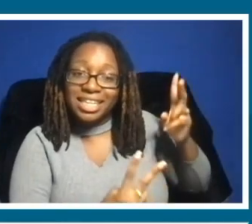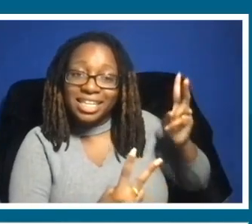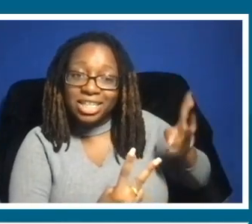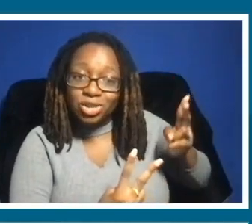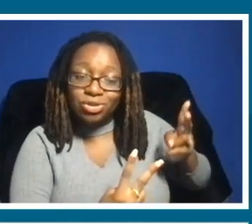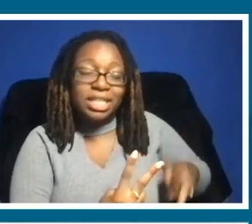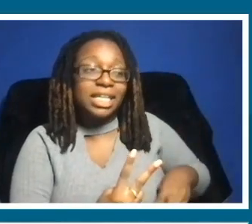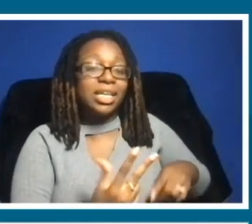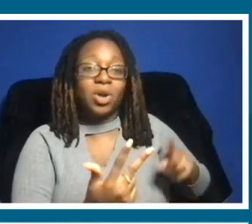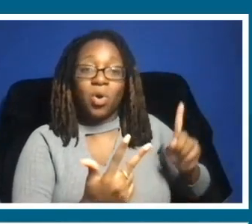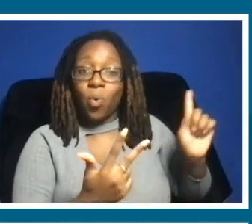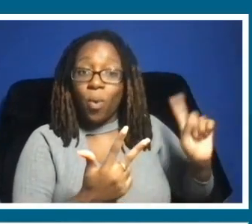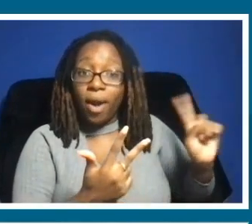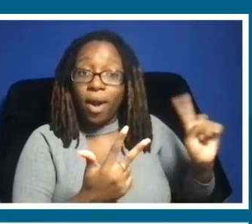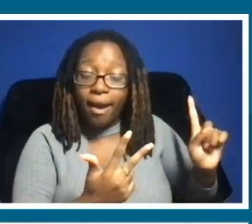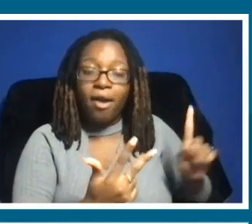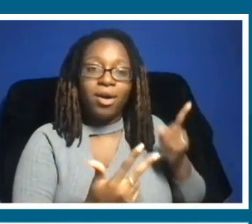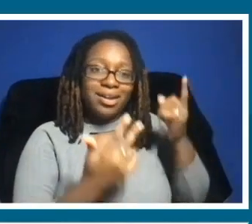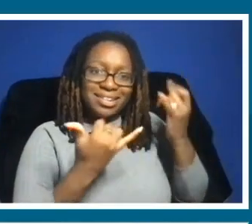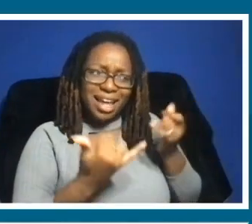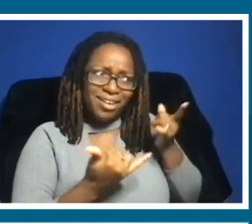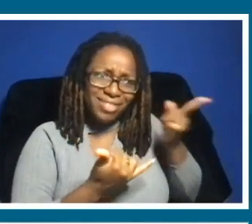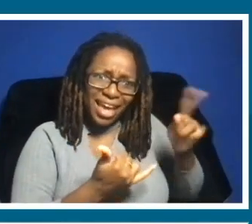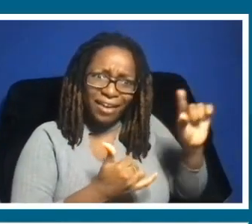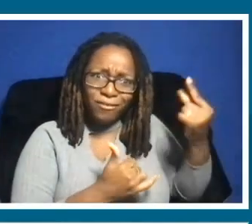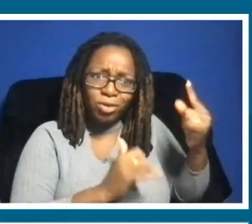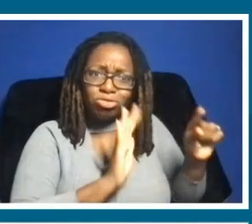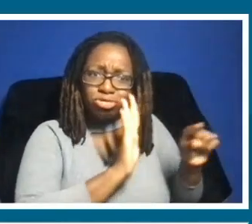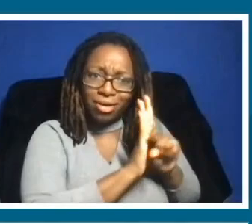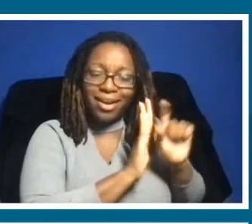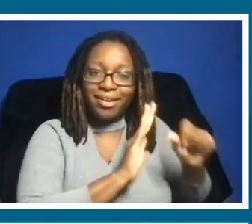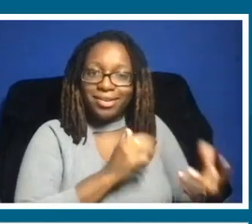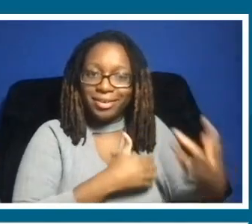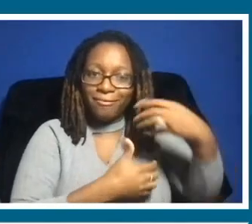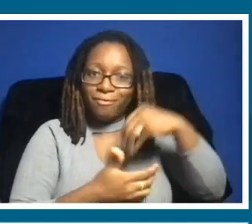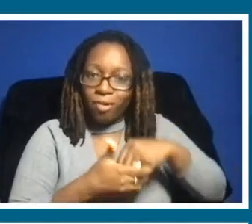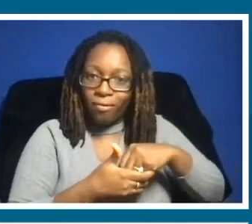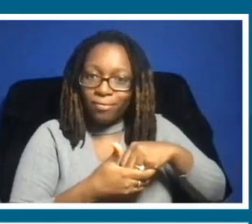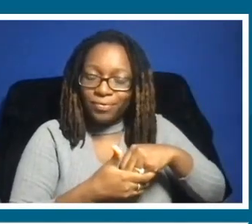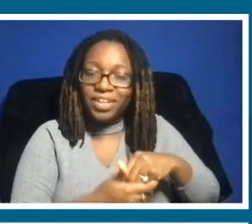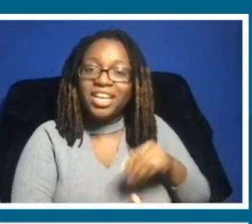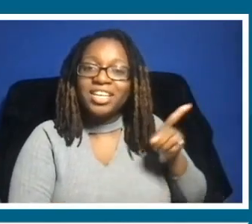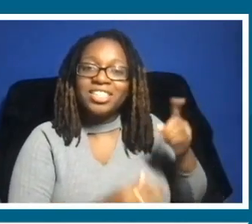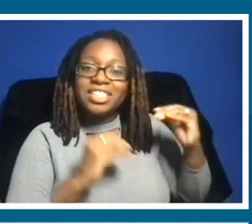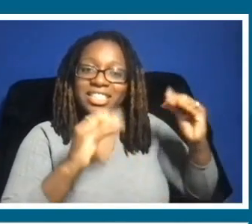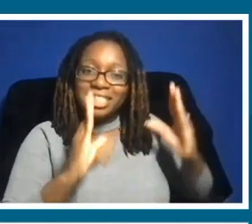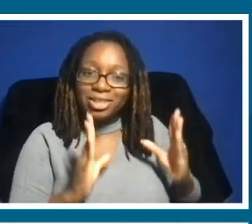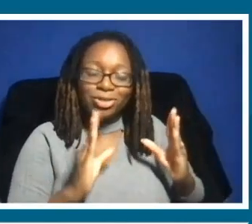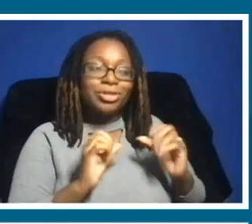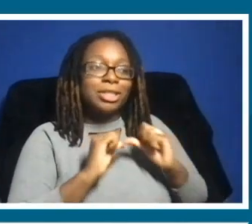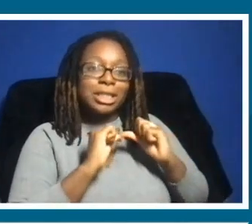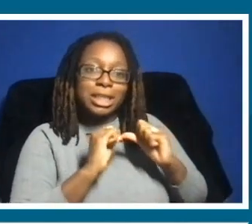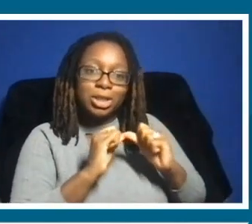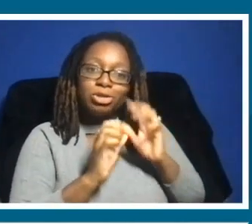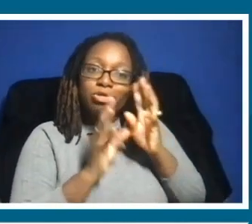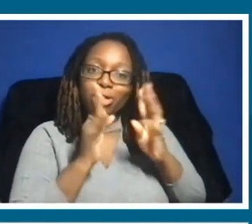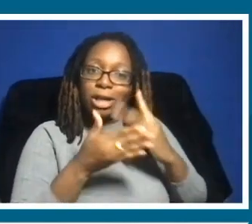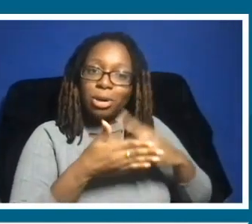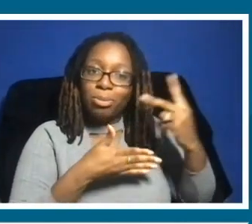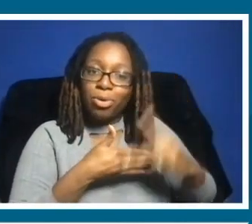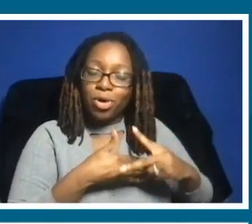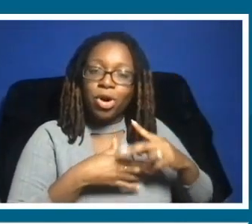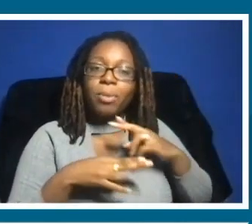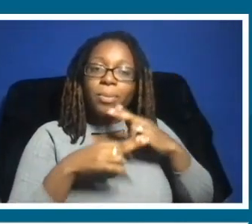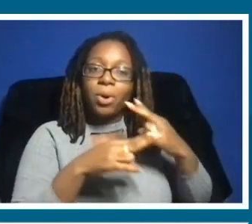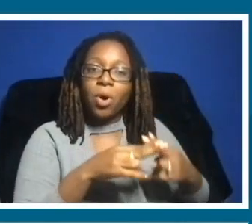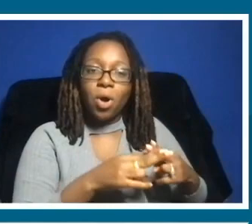to contribute to this conversation. So this teacher then continued to create this program called Unearthing